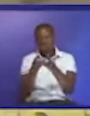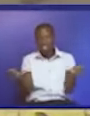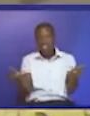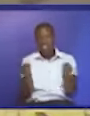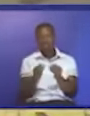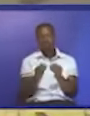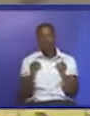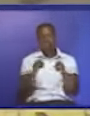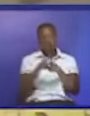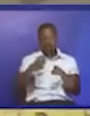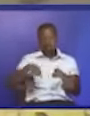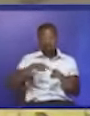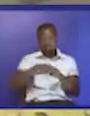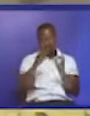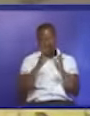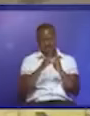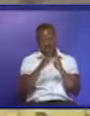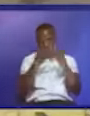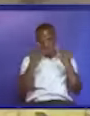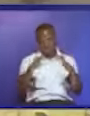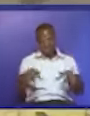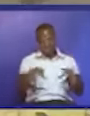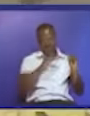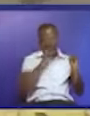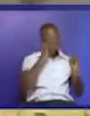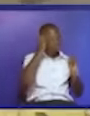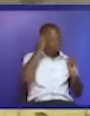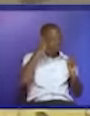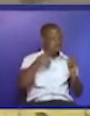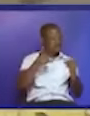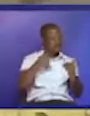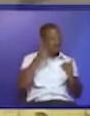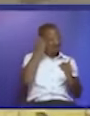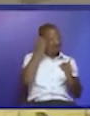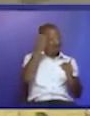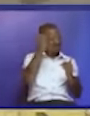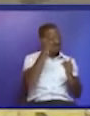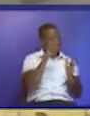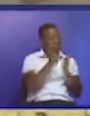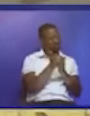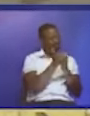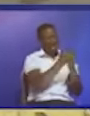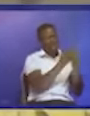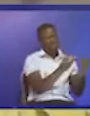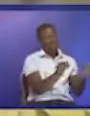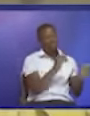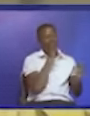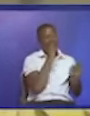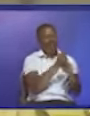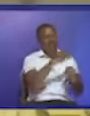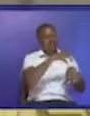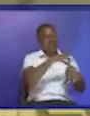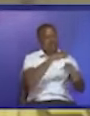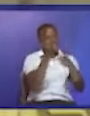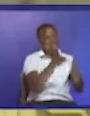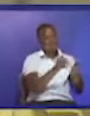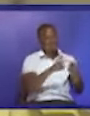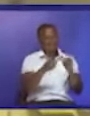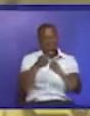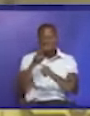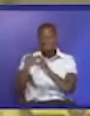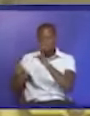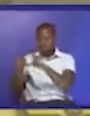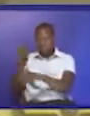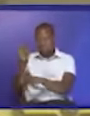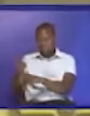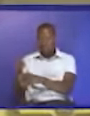this conference carrying superior solutions that do not originate from the earth realm. This is the advantage